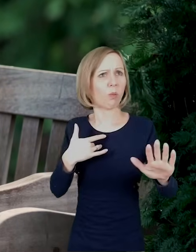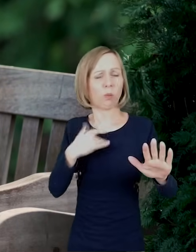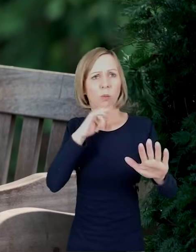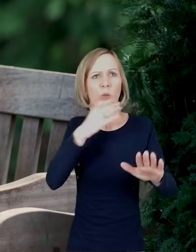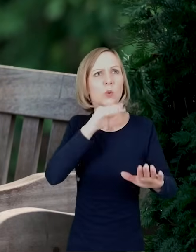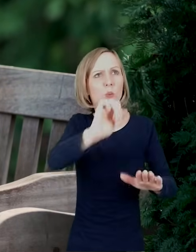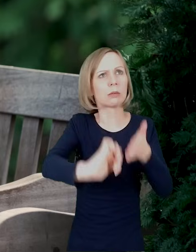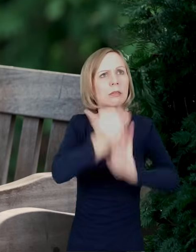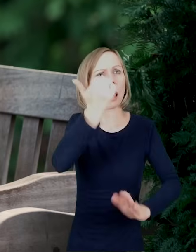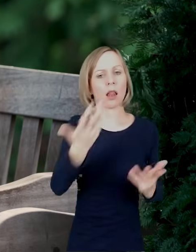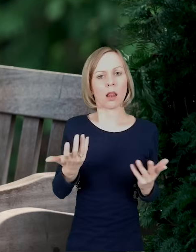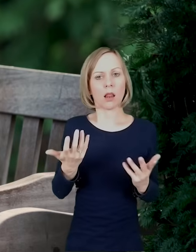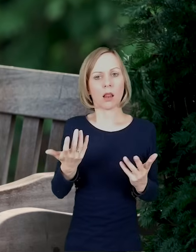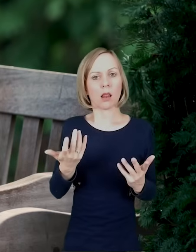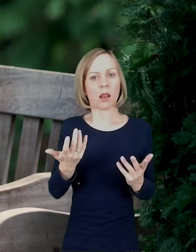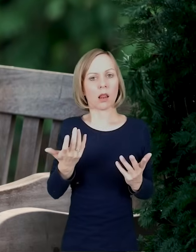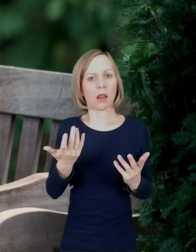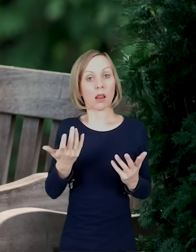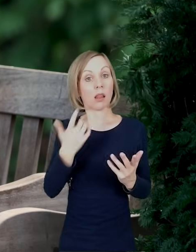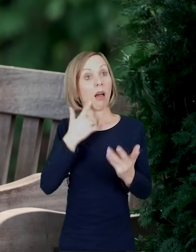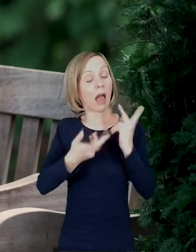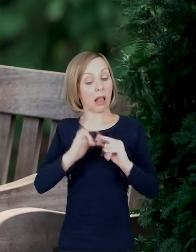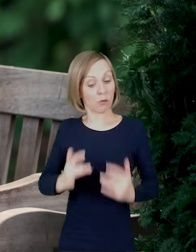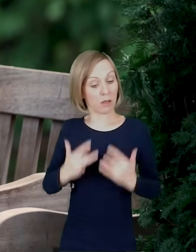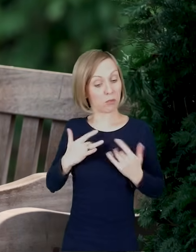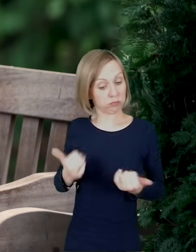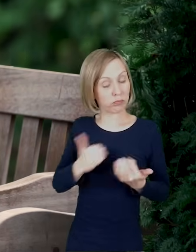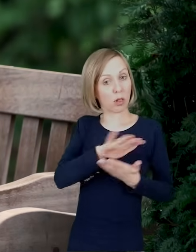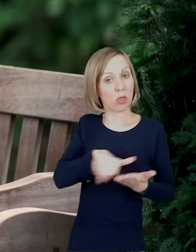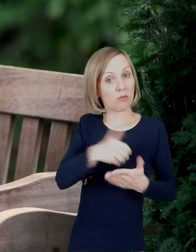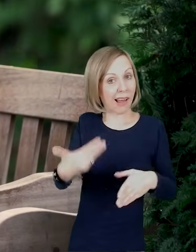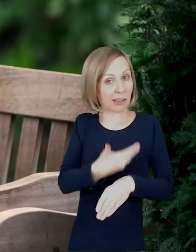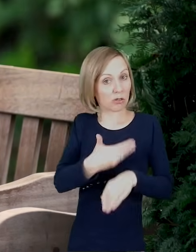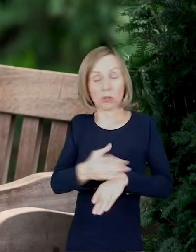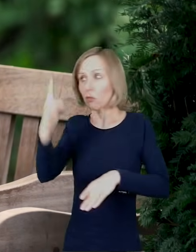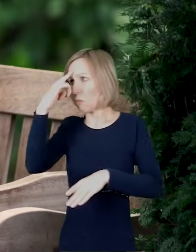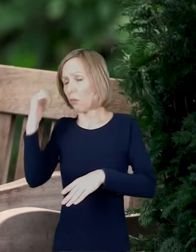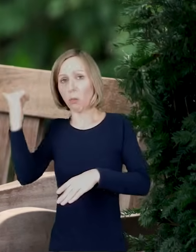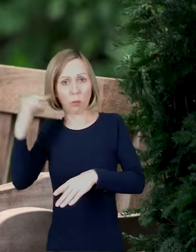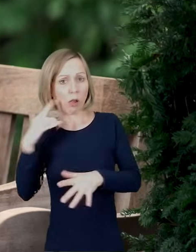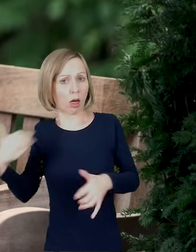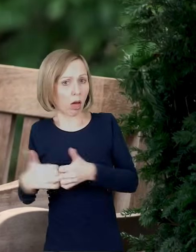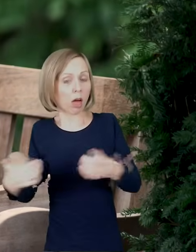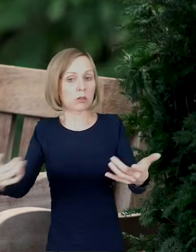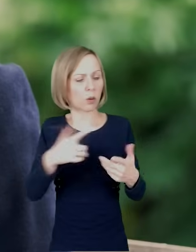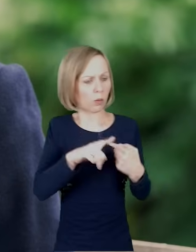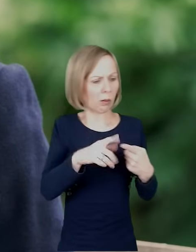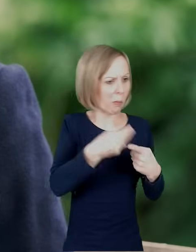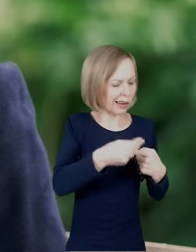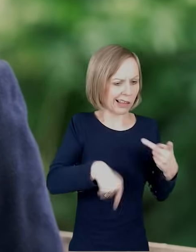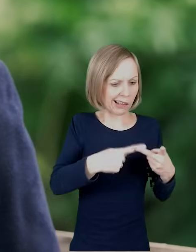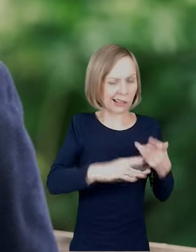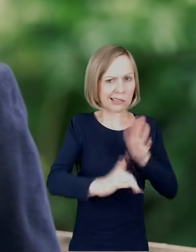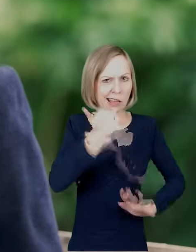protest. Where such concerns are justified, it seems inconceivable that God should condone punishment.